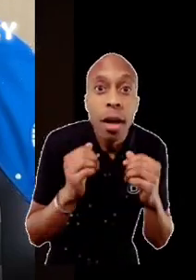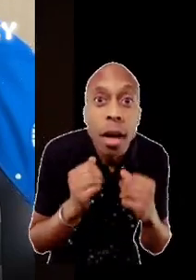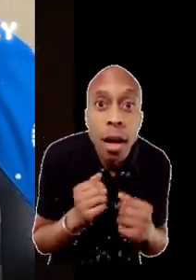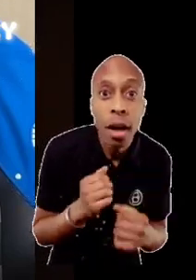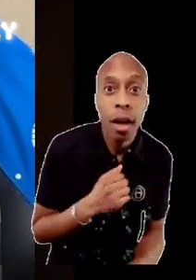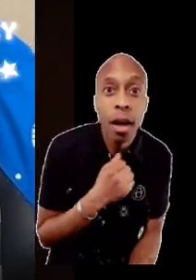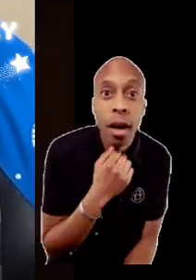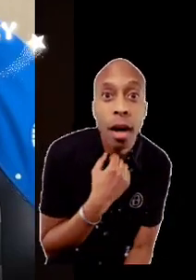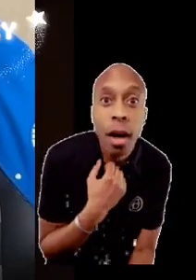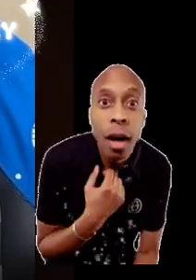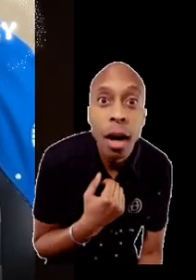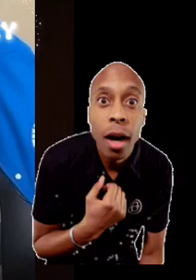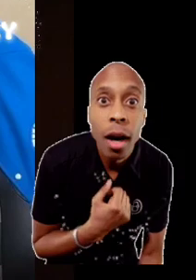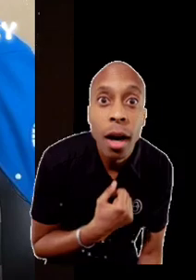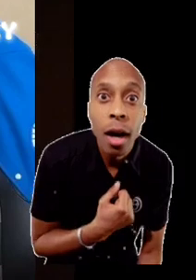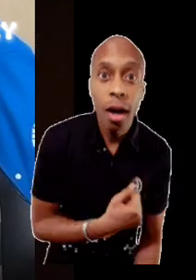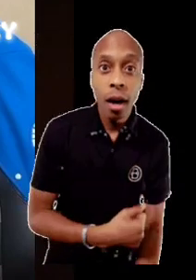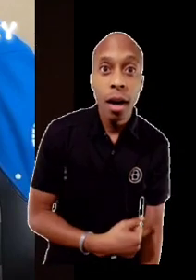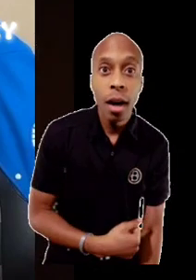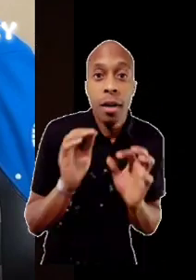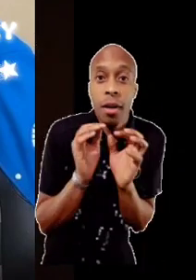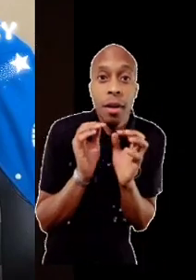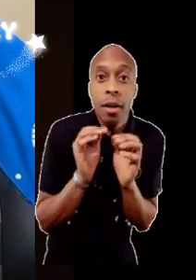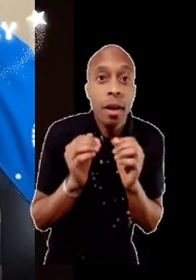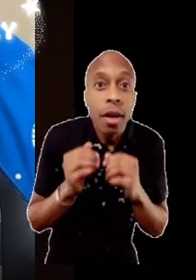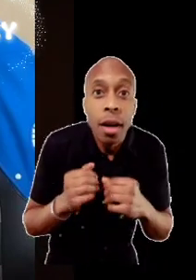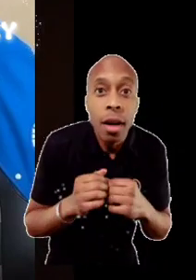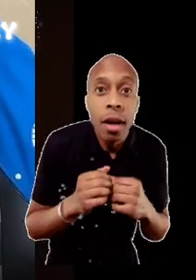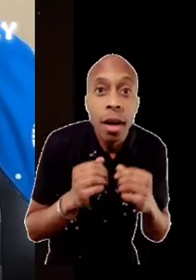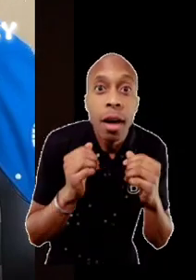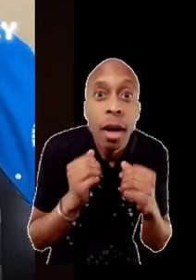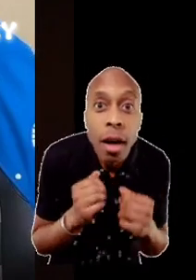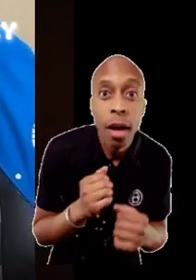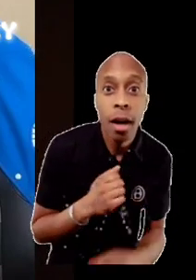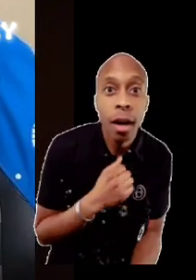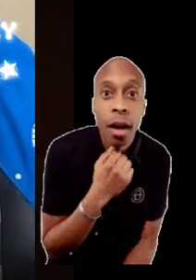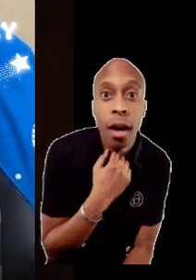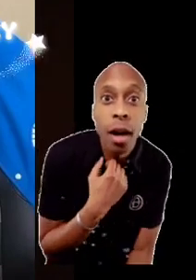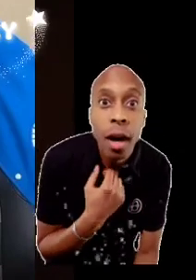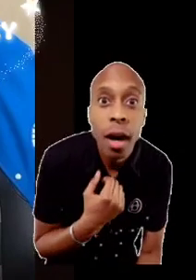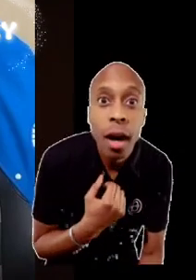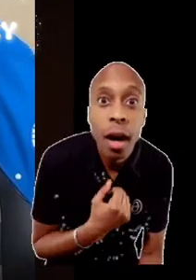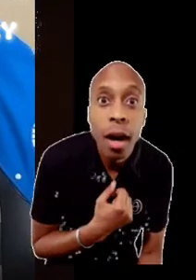But I'm not going to do that. Be careful, you know. How